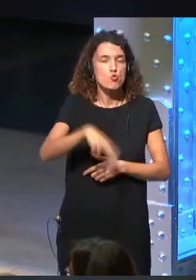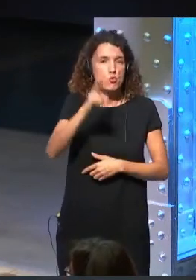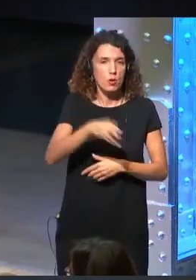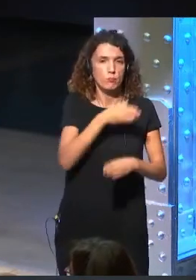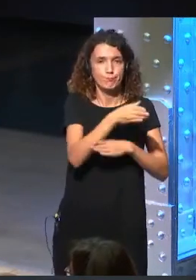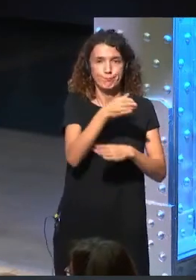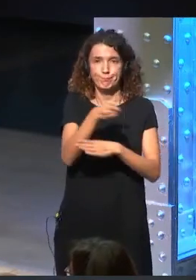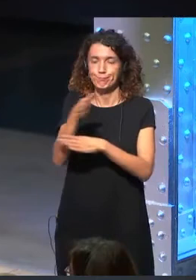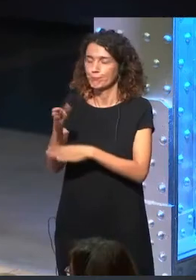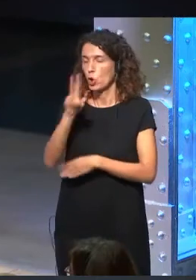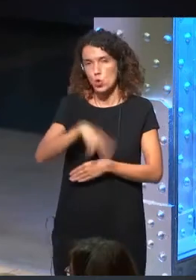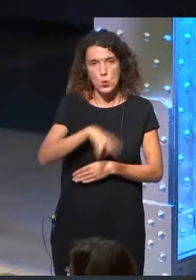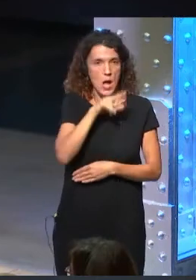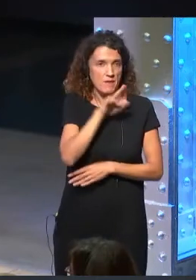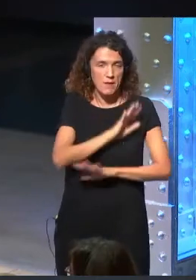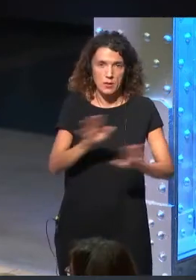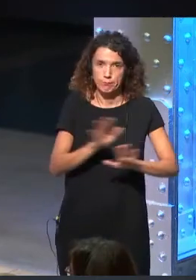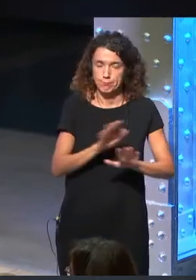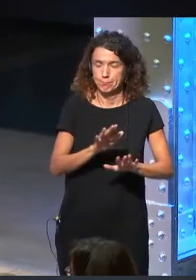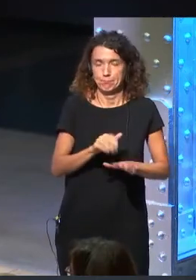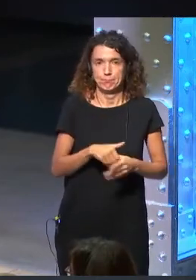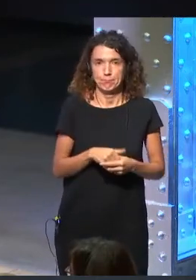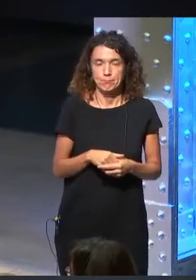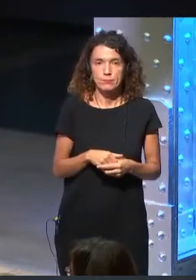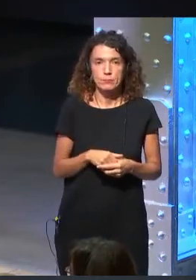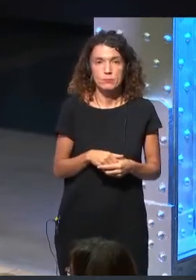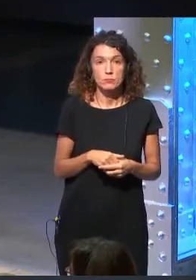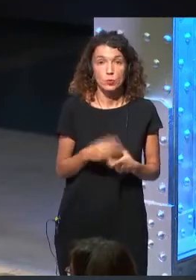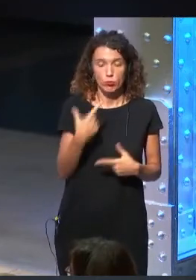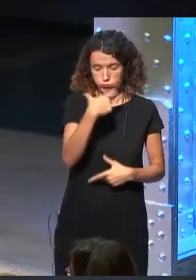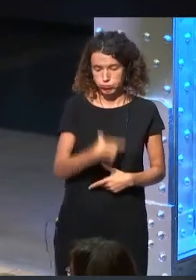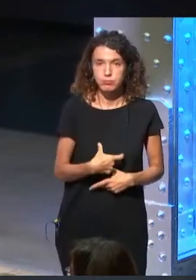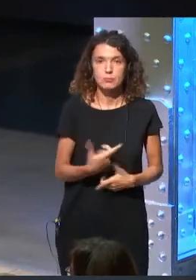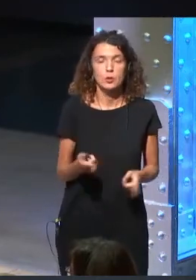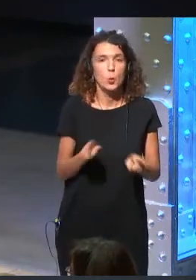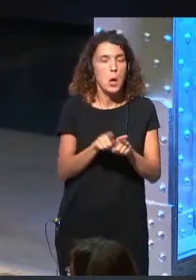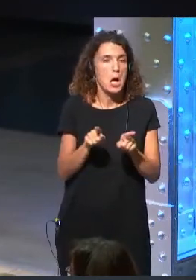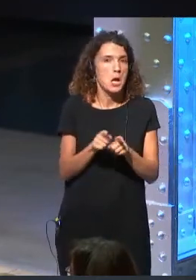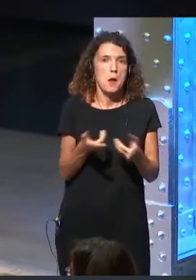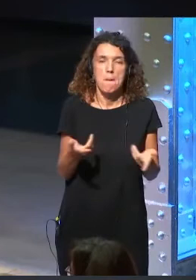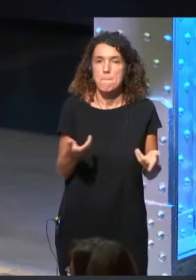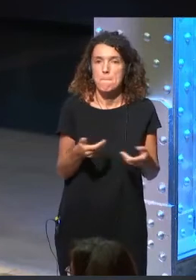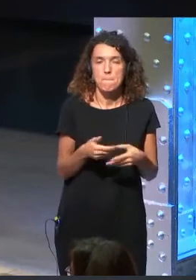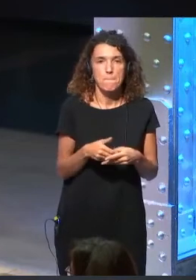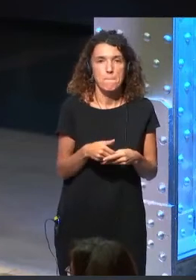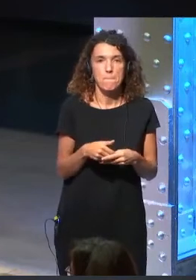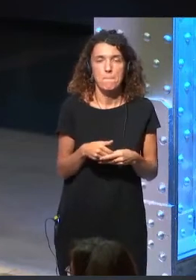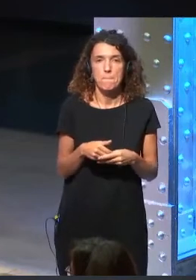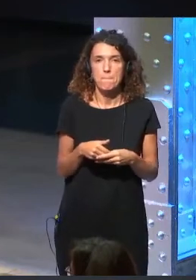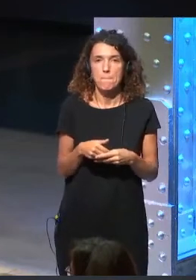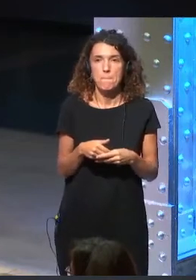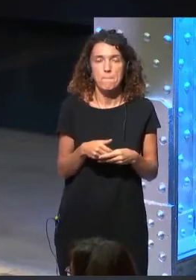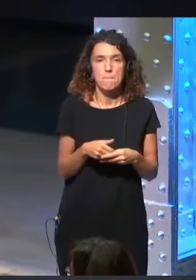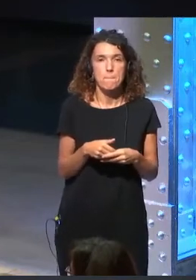And I was one of those people who went to the pub afterwards and got in a huddle with